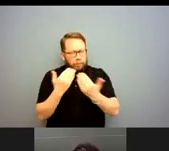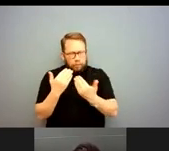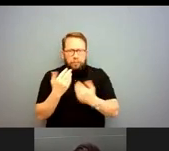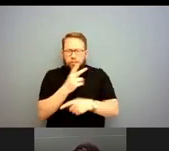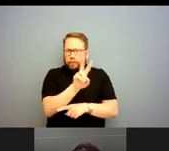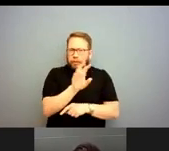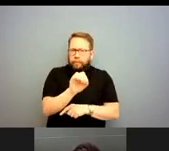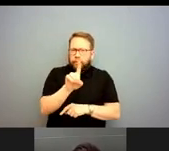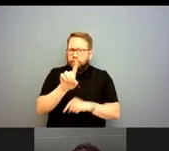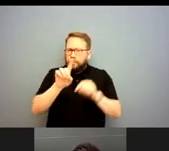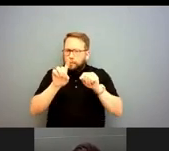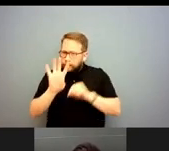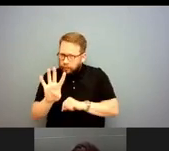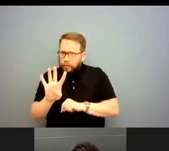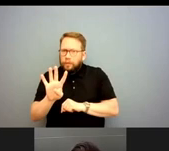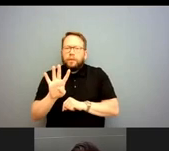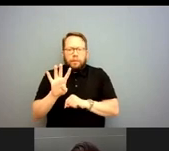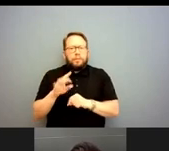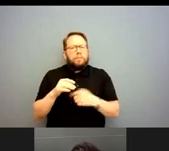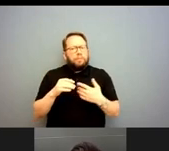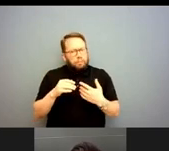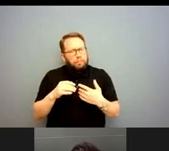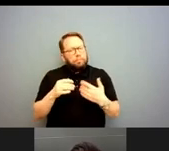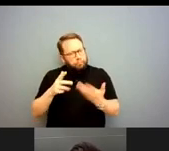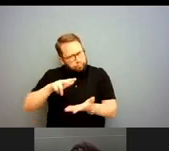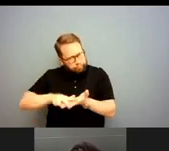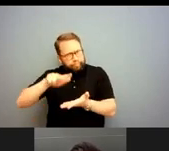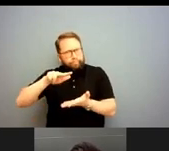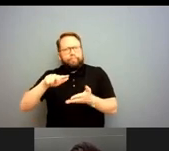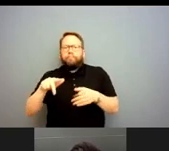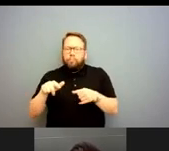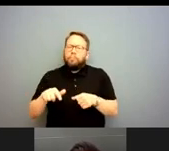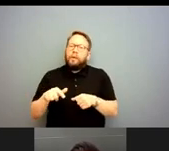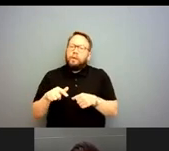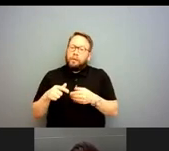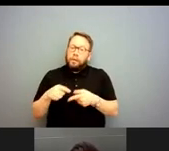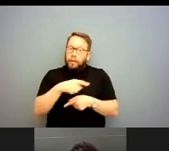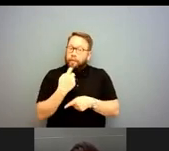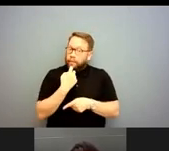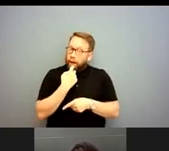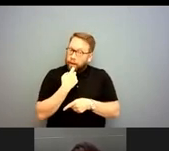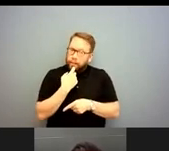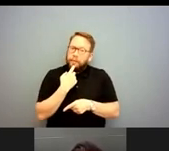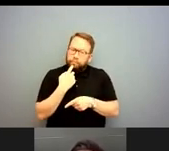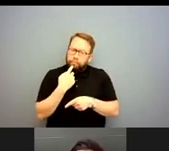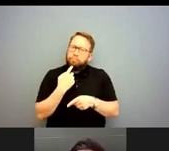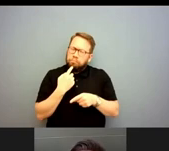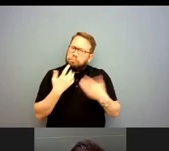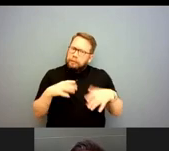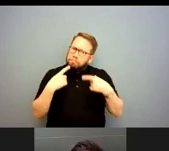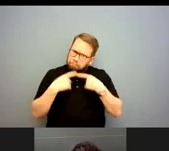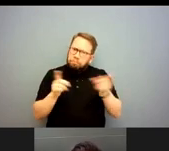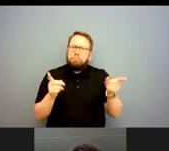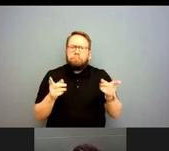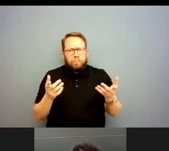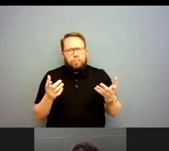in paragraph 7, Finland has committed, and I quote, to taking in consultation and